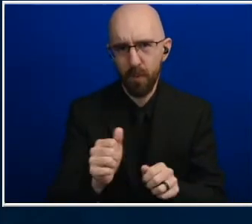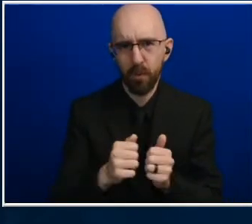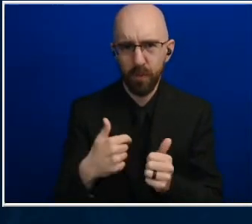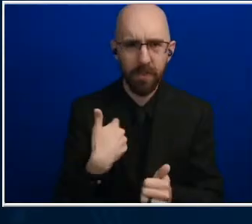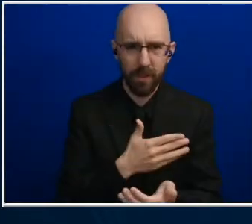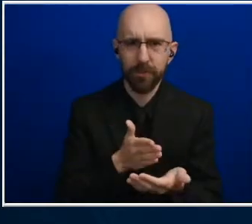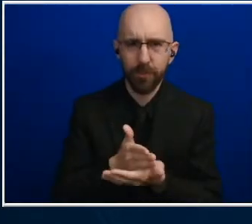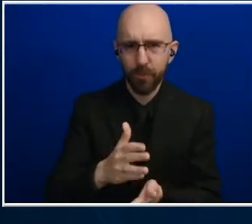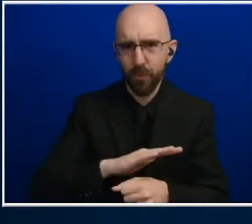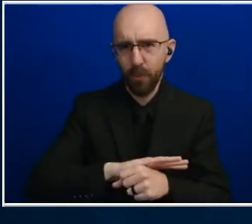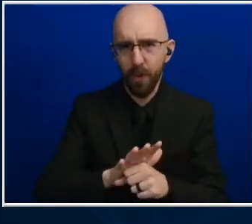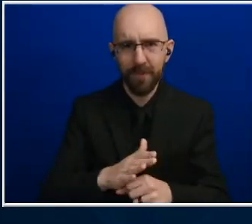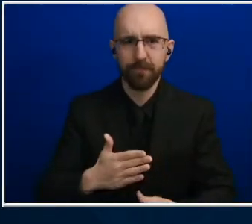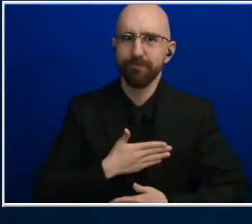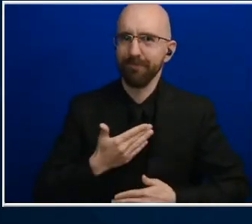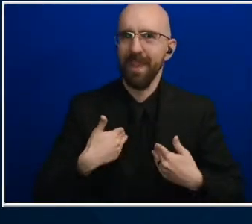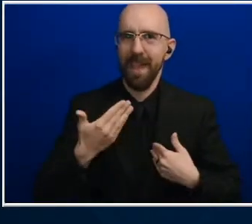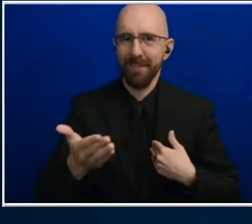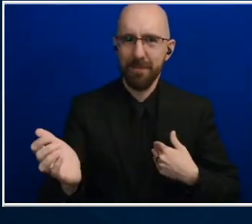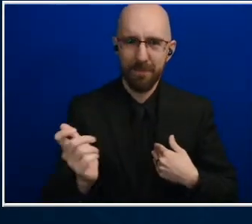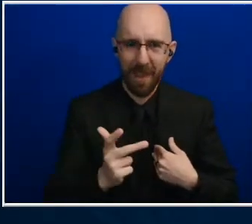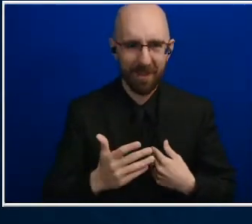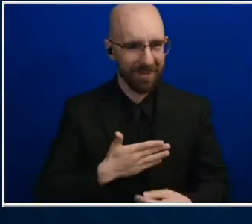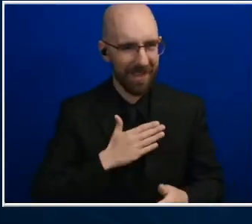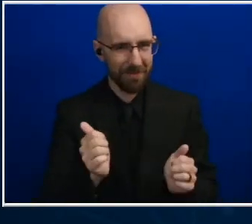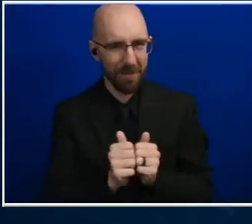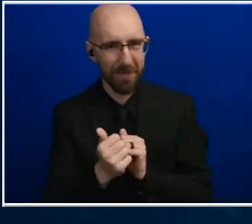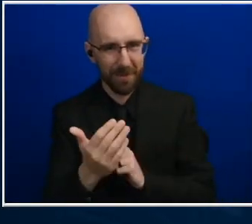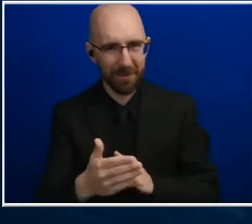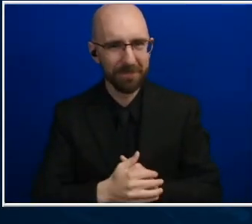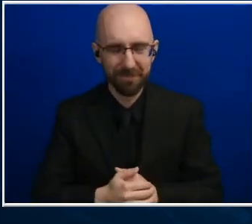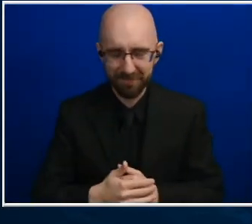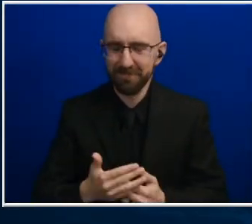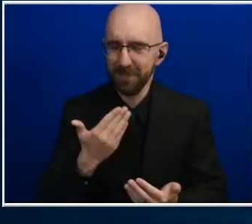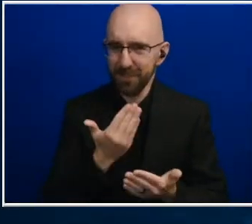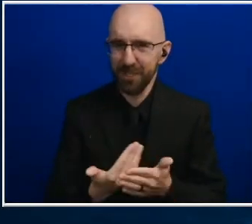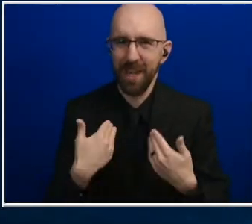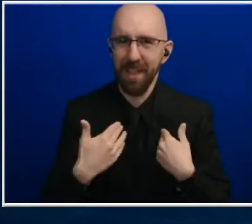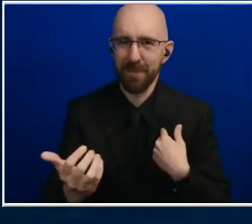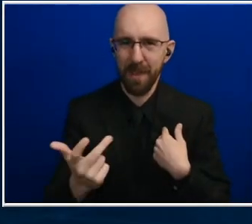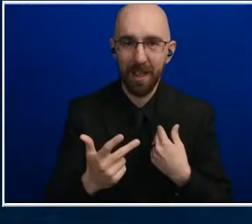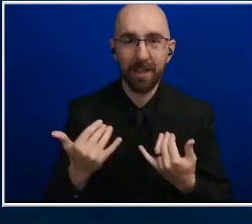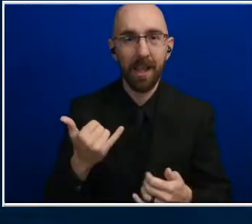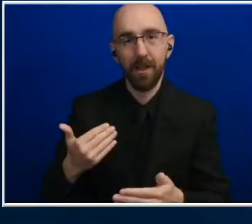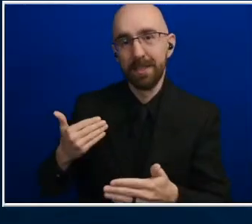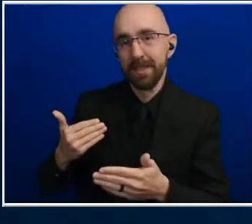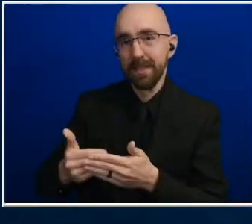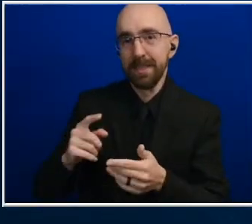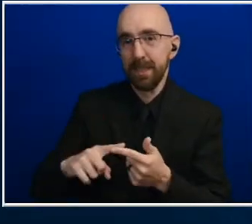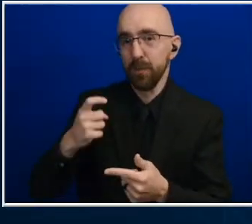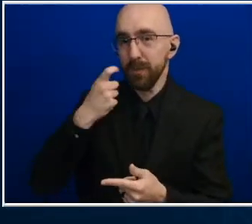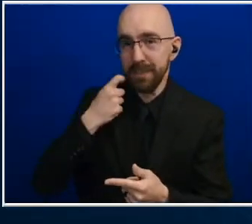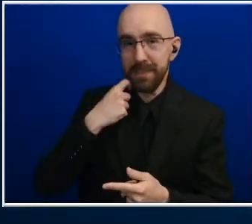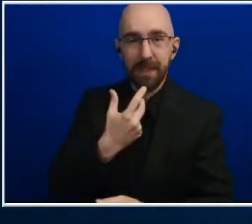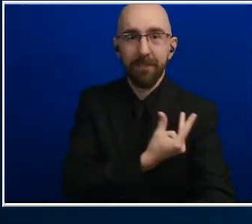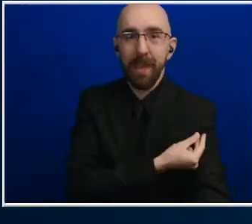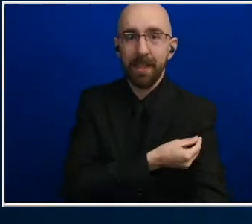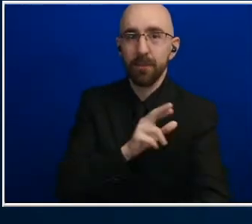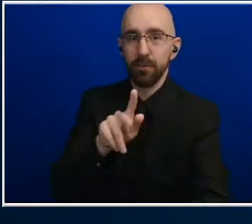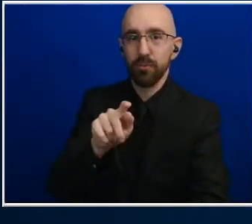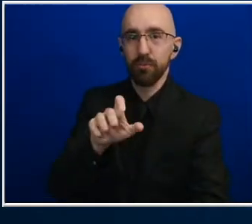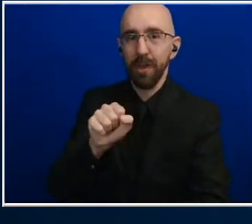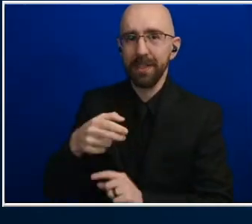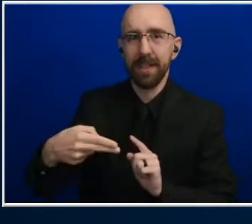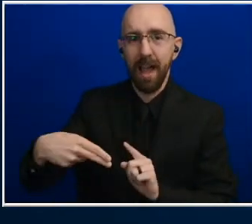Dr. Poland back on the program. Good to be with you. It's good to have you back. All right, up until recently, vaccination rates have been so high that we